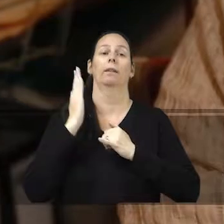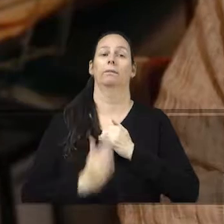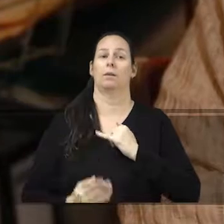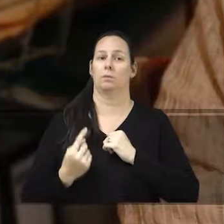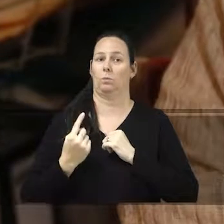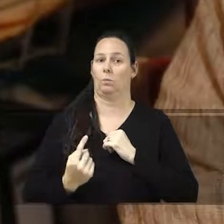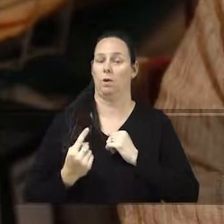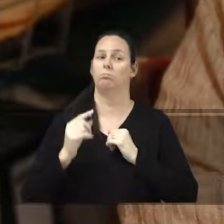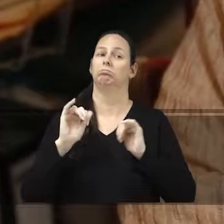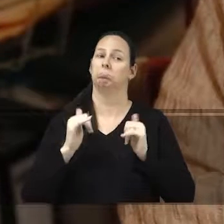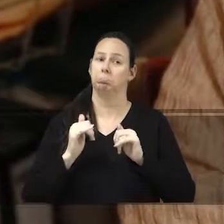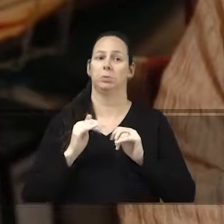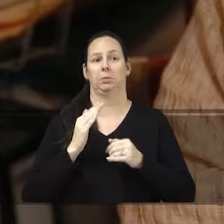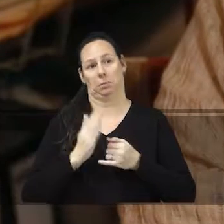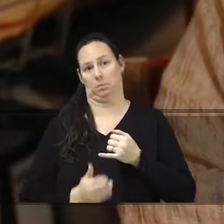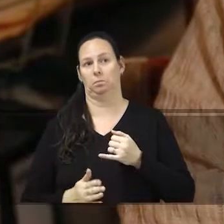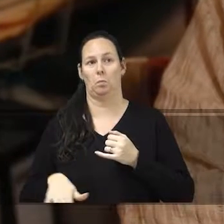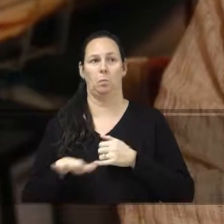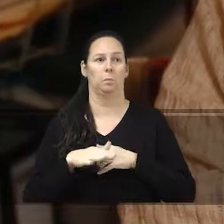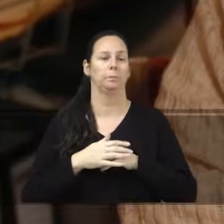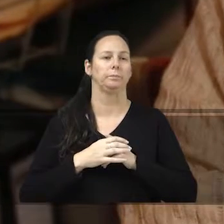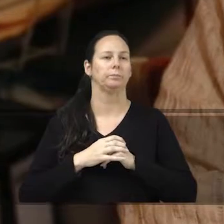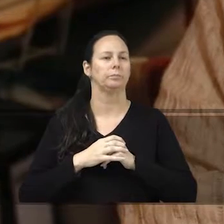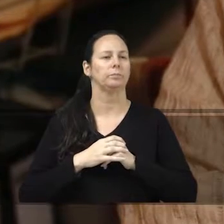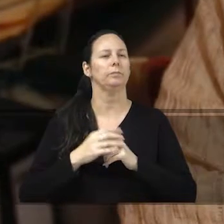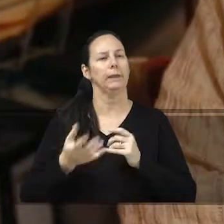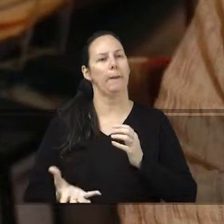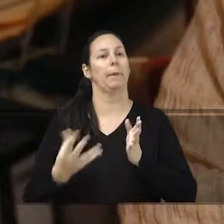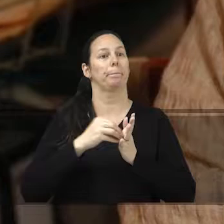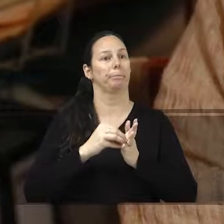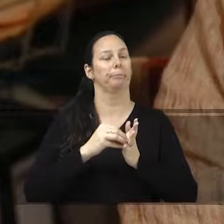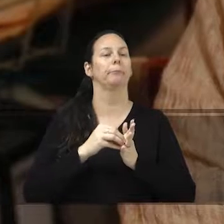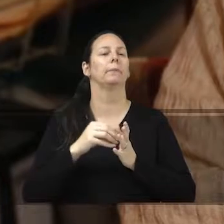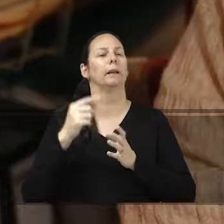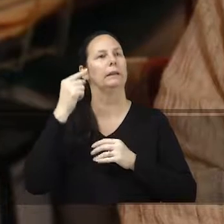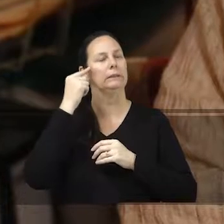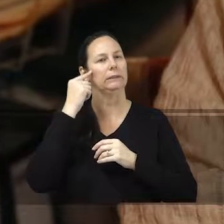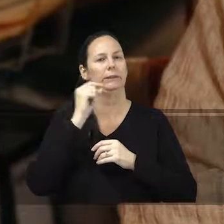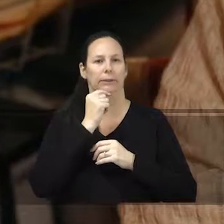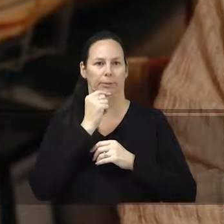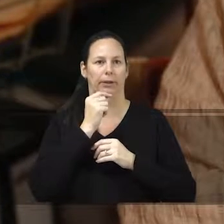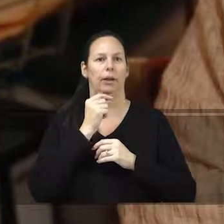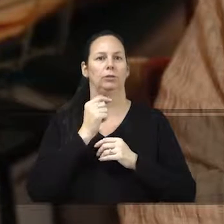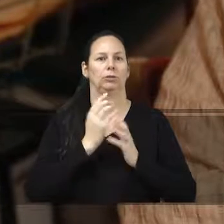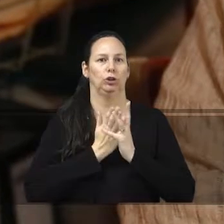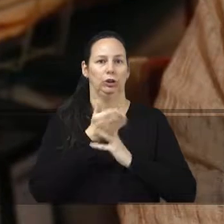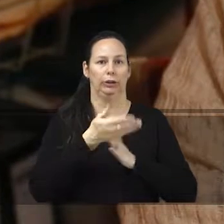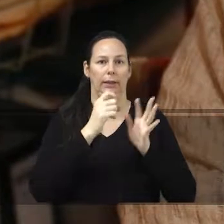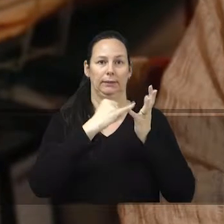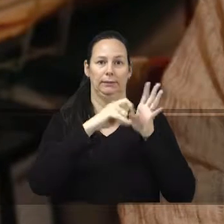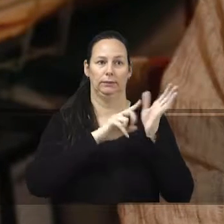a little bit during the Synod and was really brought up by a couple of the women